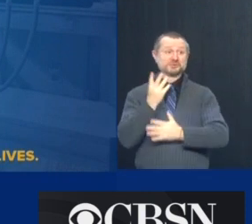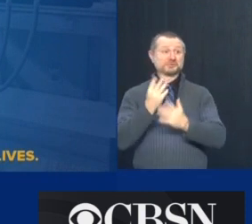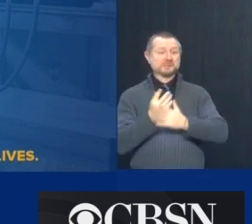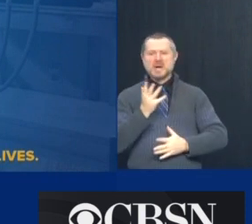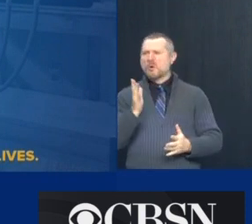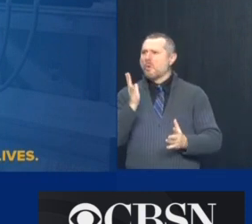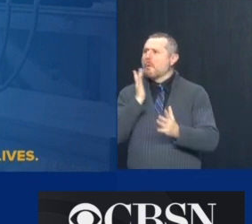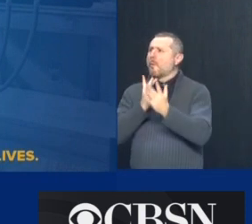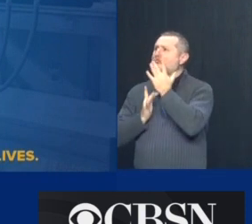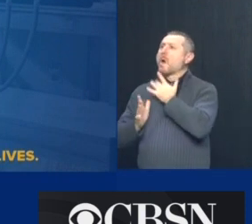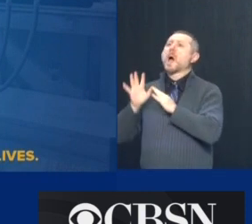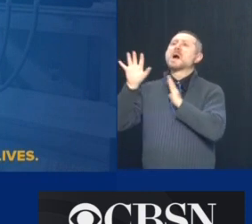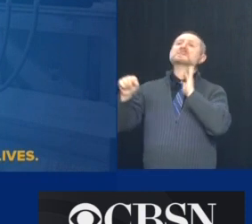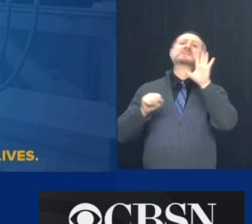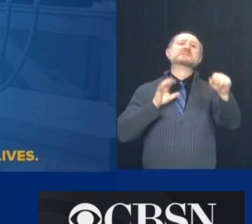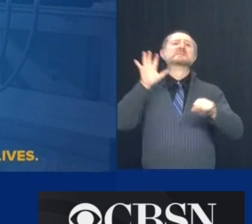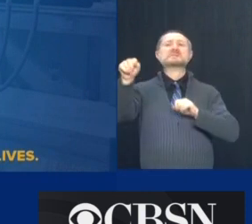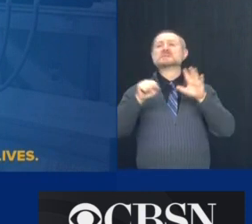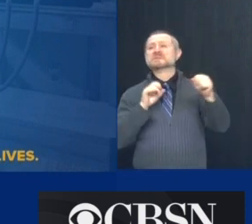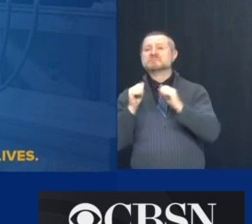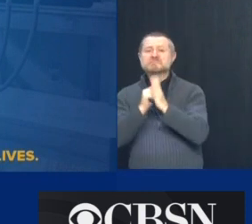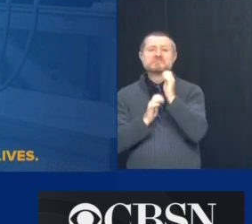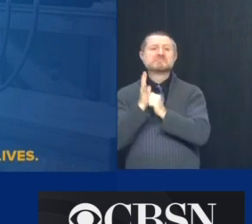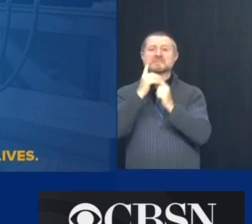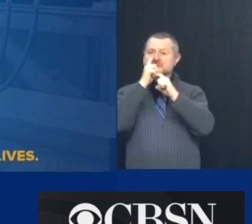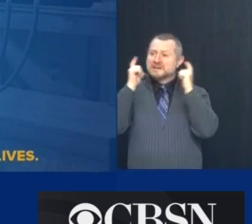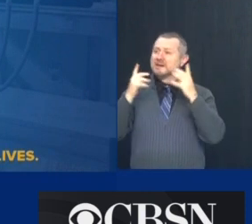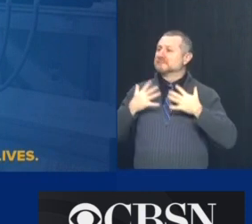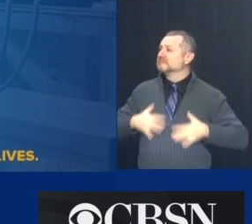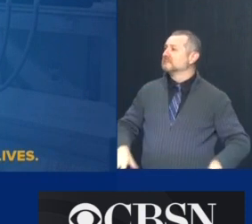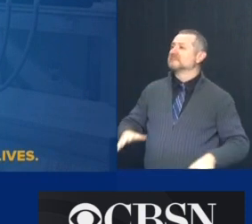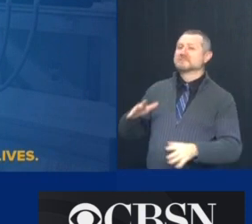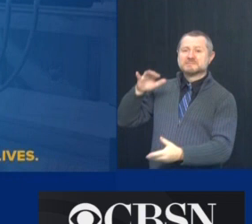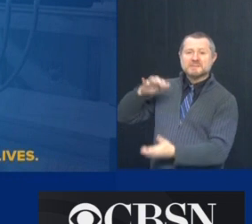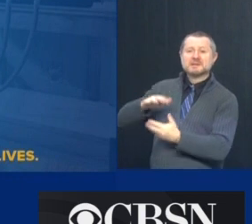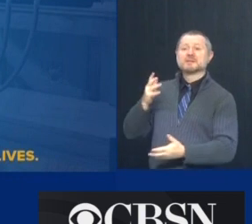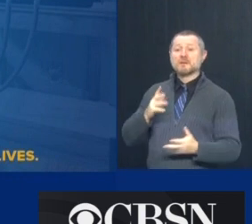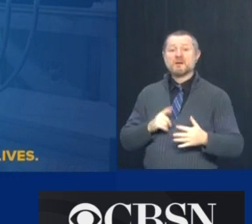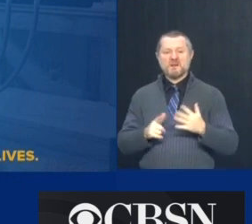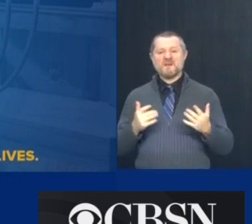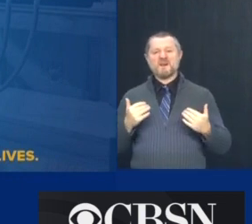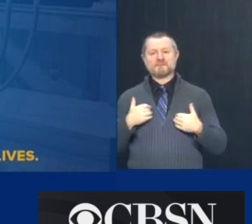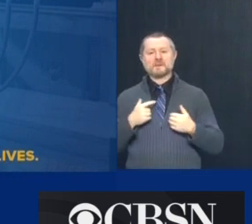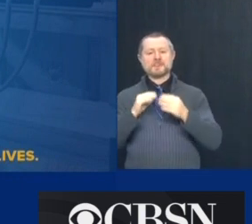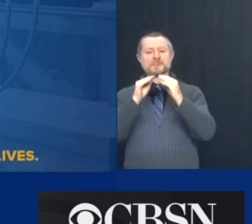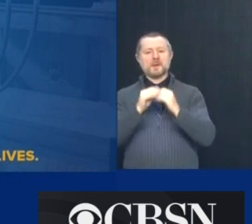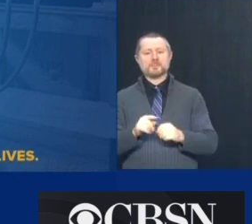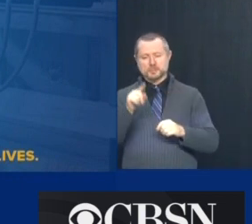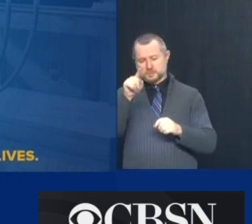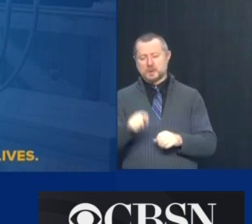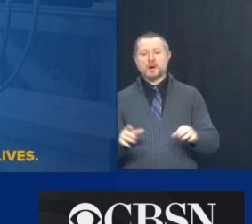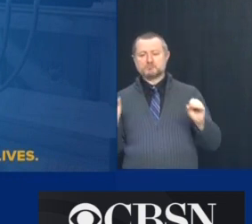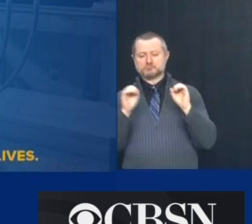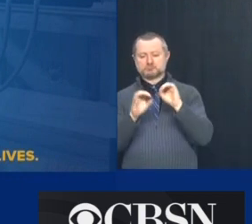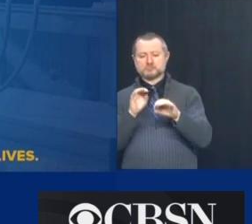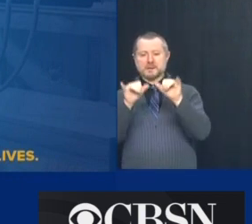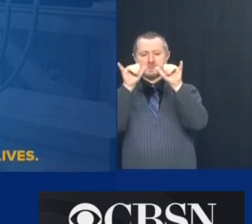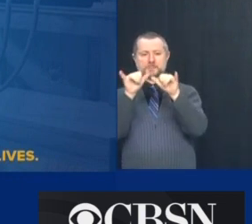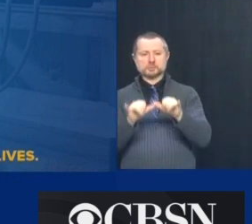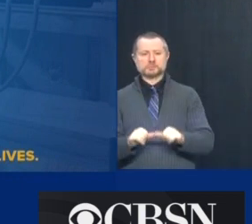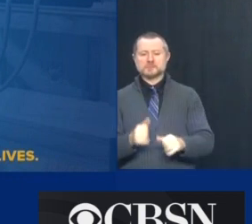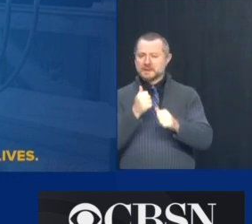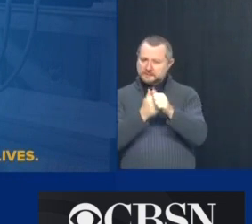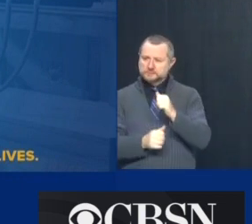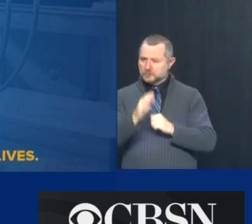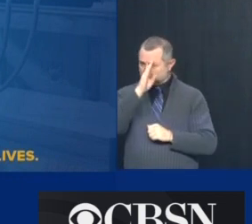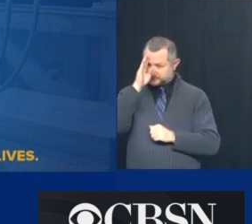equipment. We are going to set specific metrics for each one of those factors. I